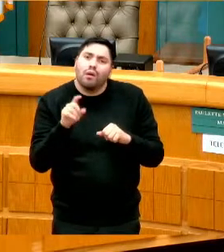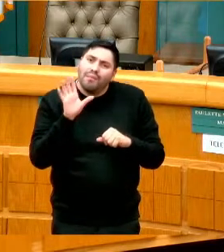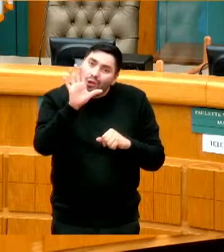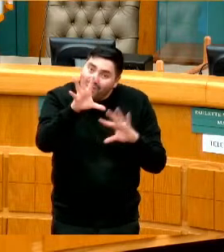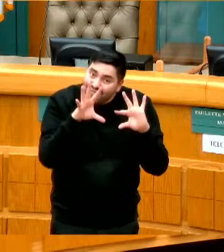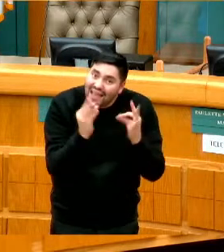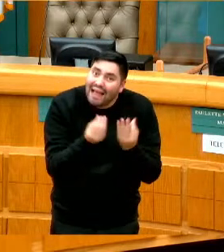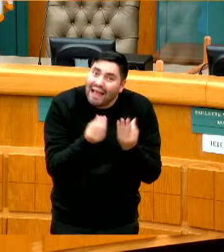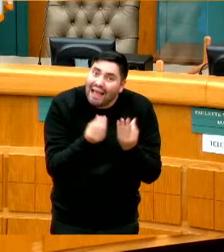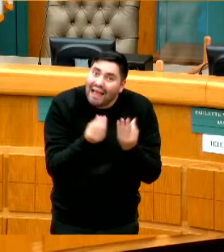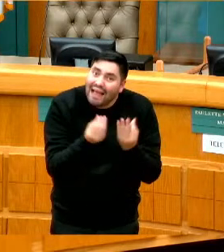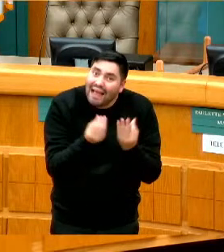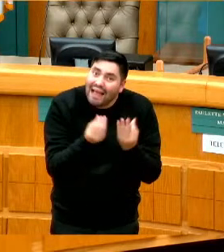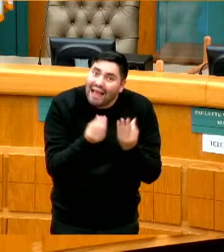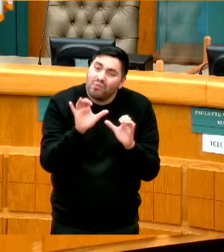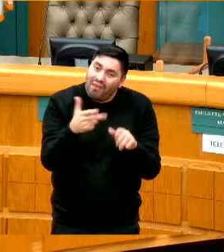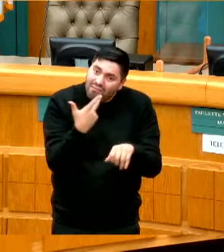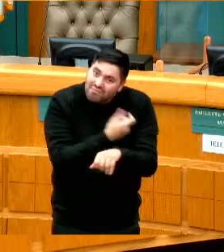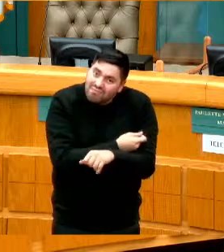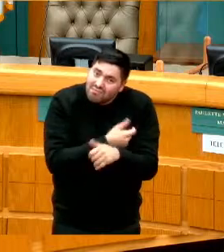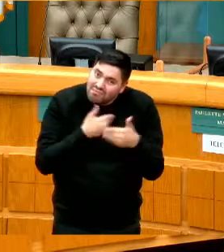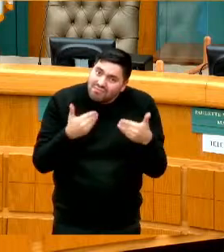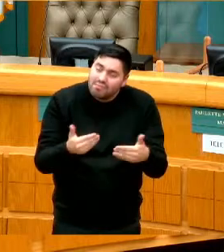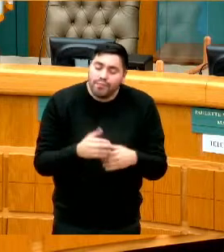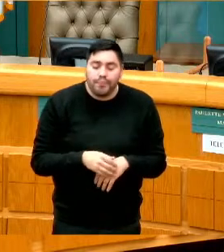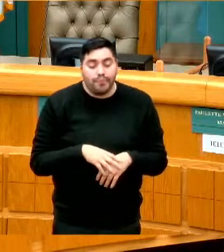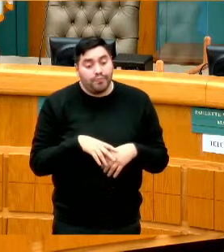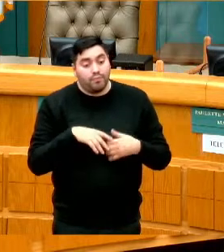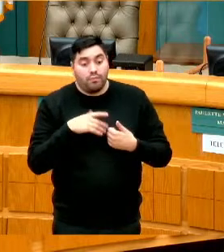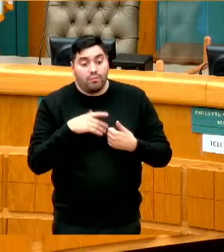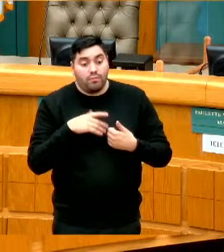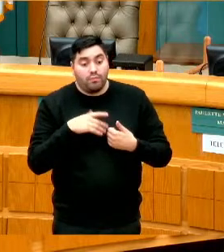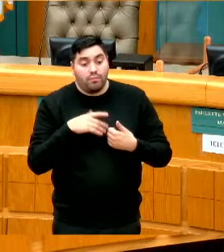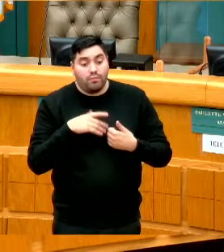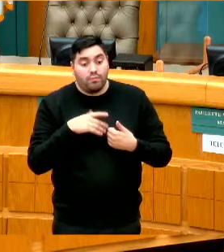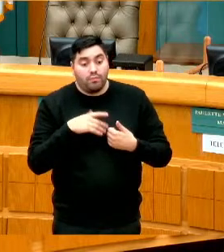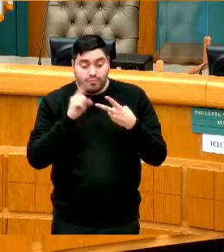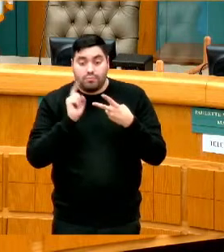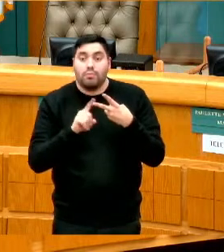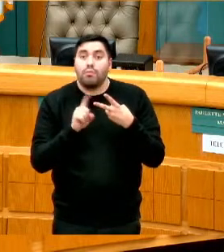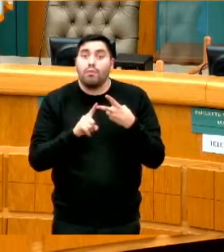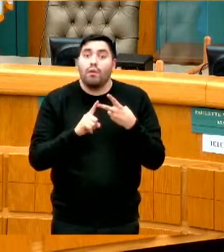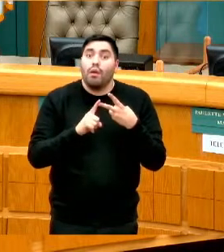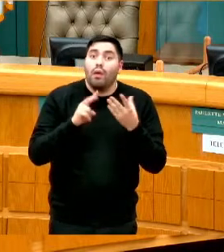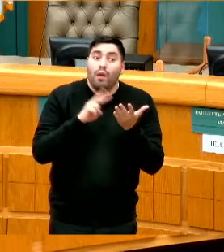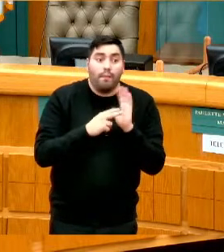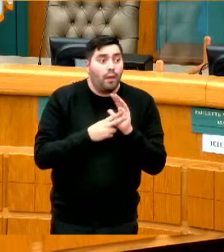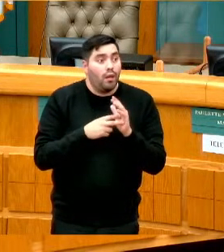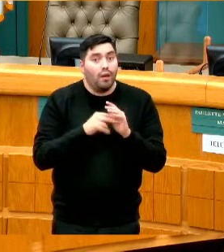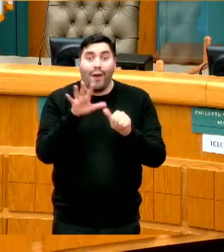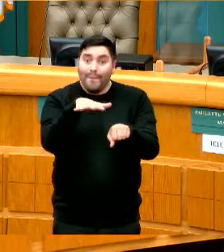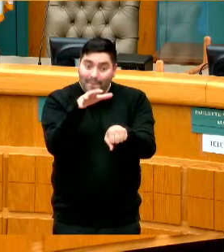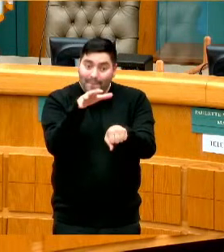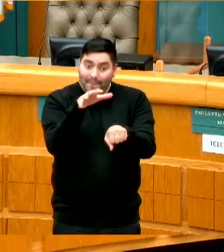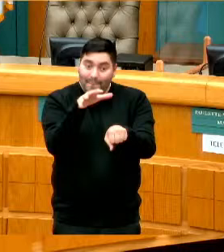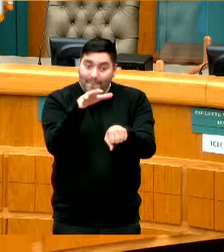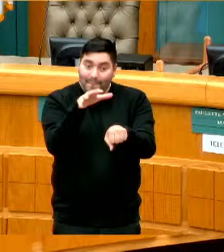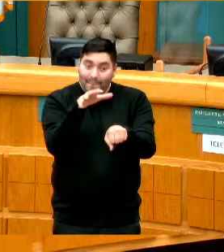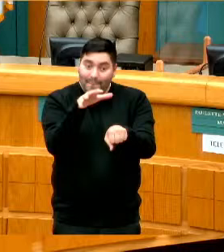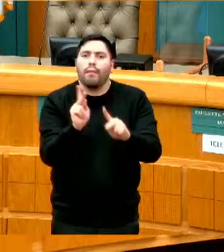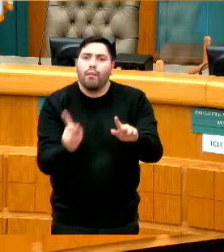ones. Number 2, people have stopped showing up to appointments, which leaves vaccine in our community still